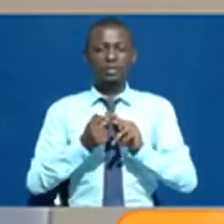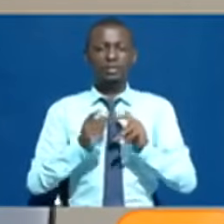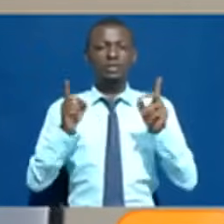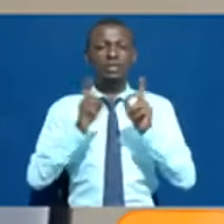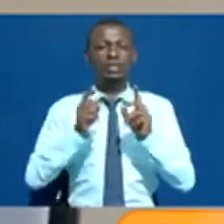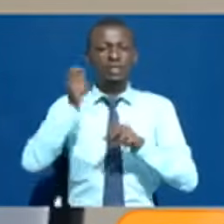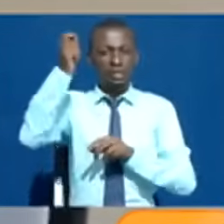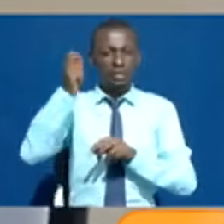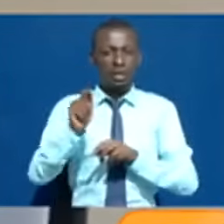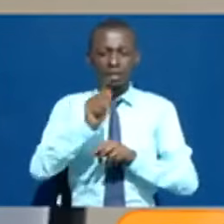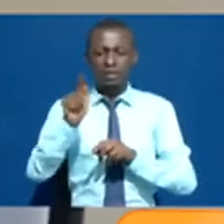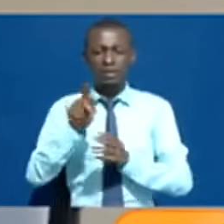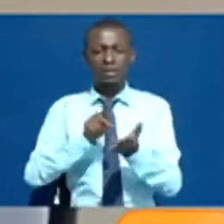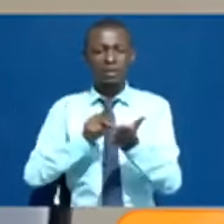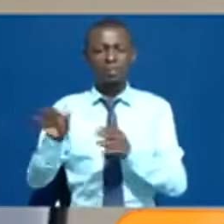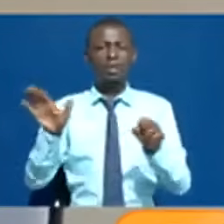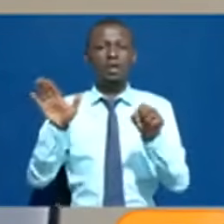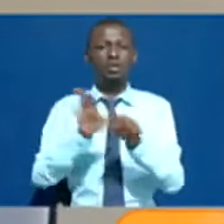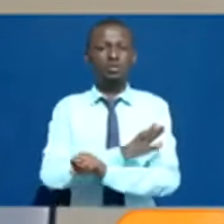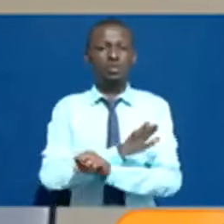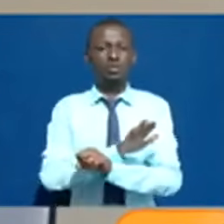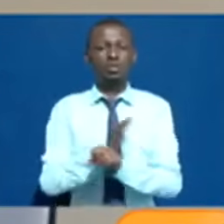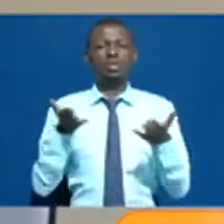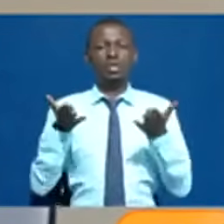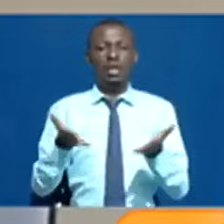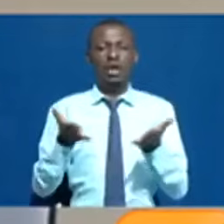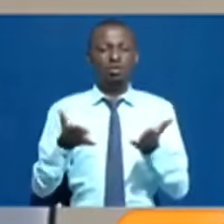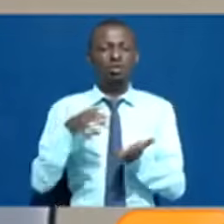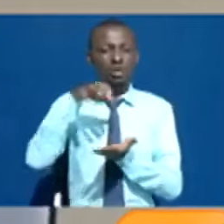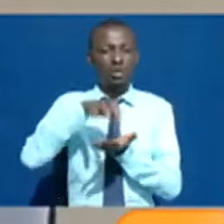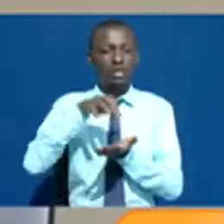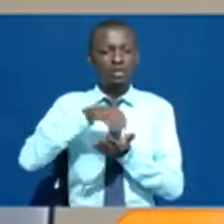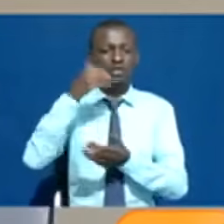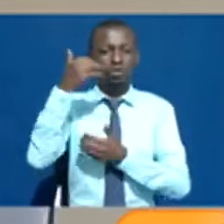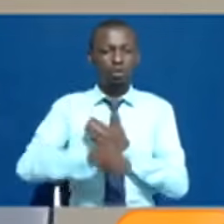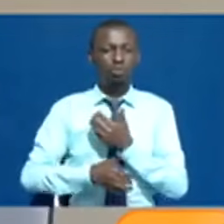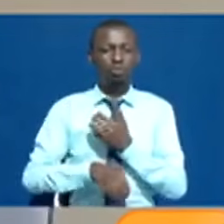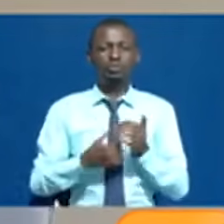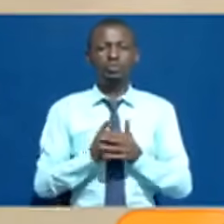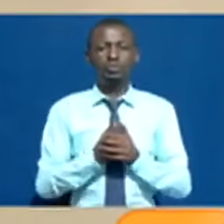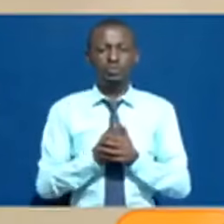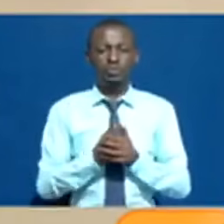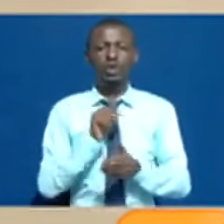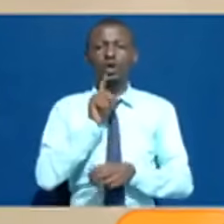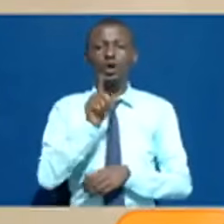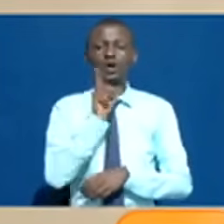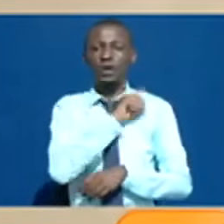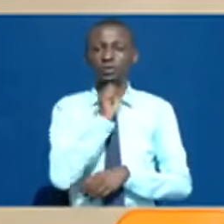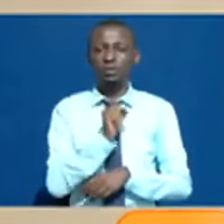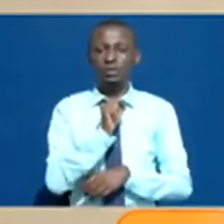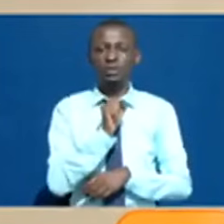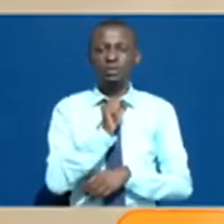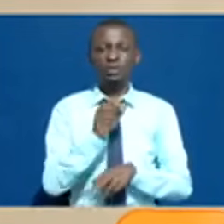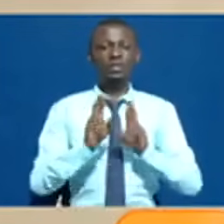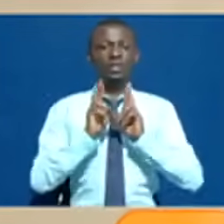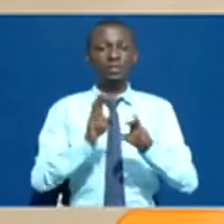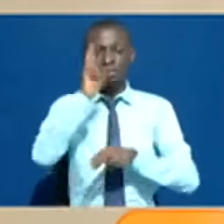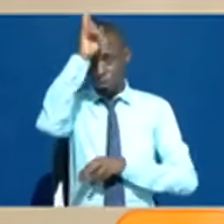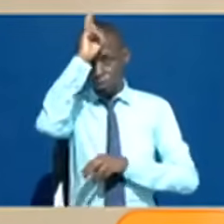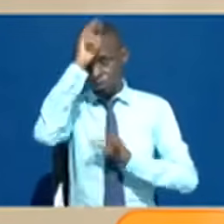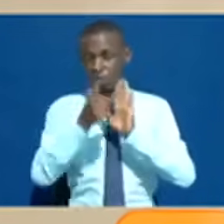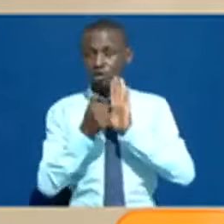full. The respondent's counterclaim is hereby dismissed with no orders as to cost. It is so ordered. A police report indicates that